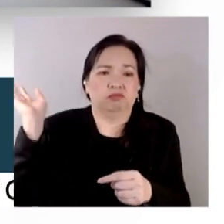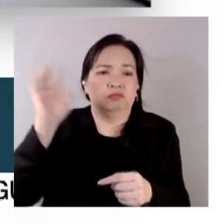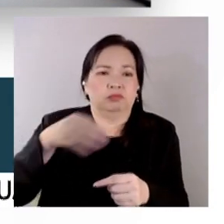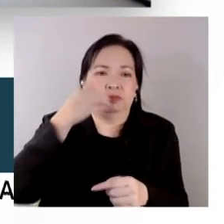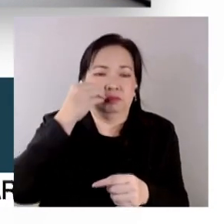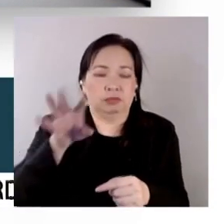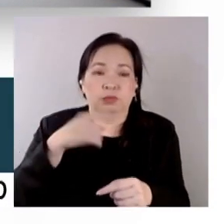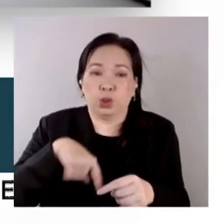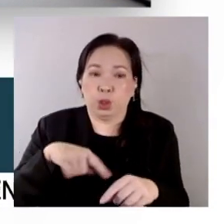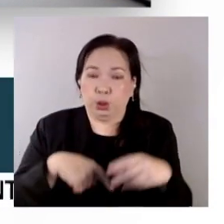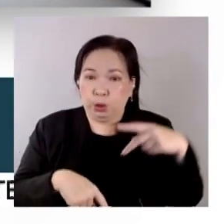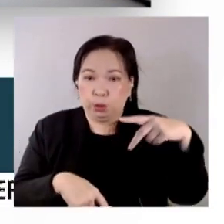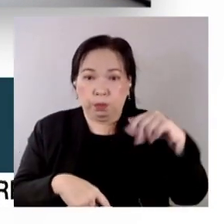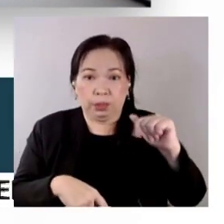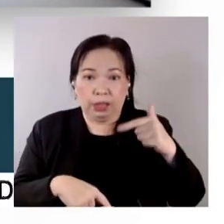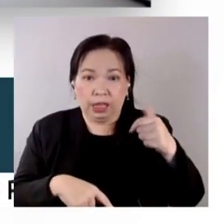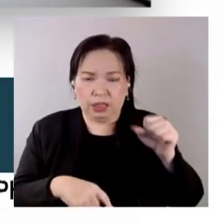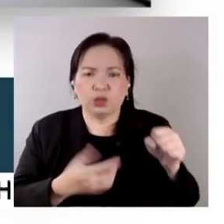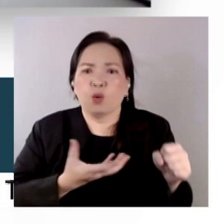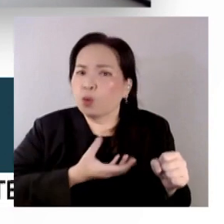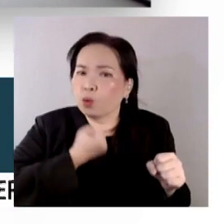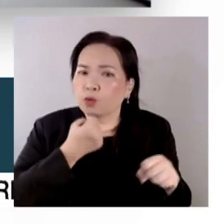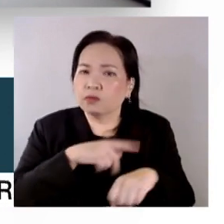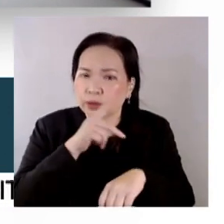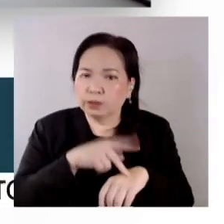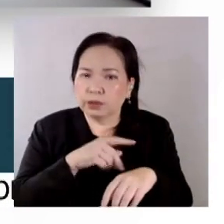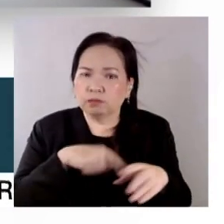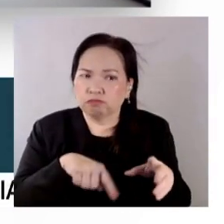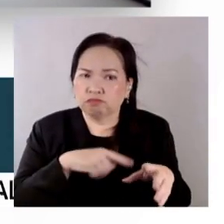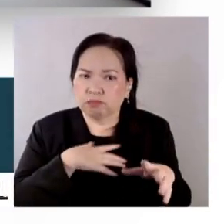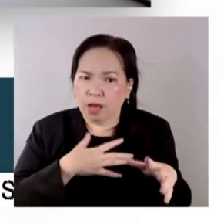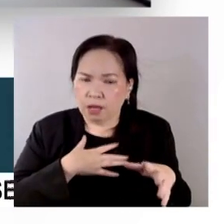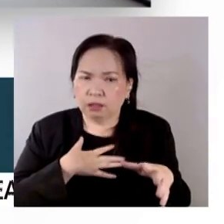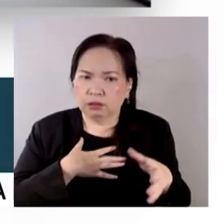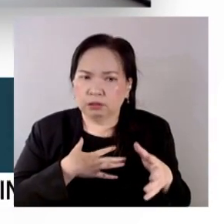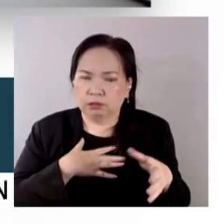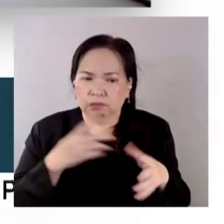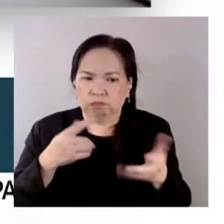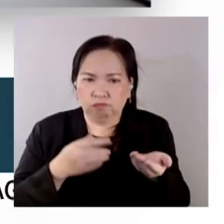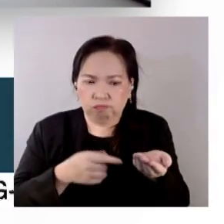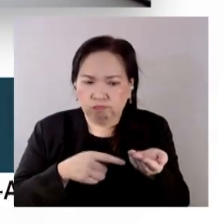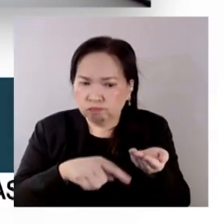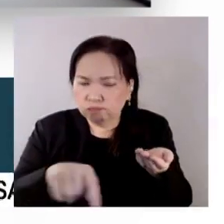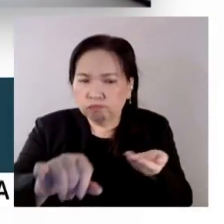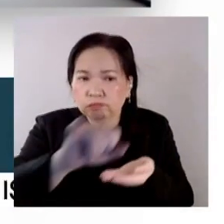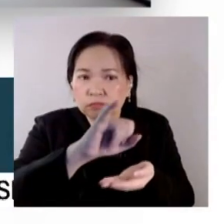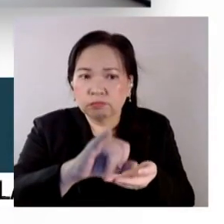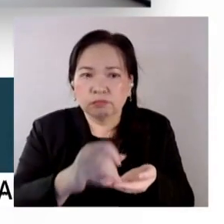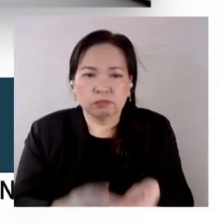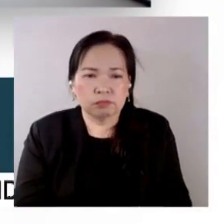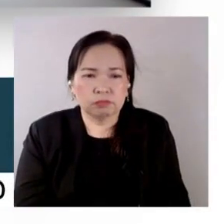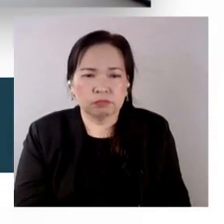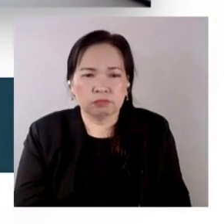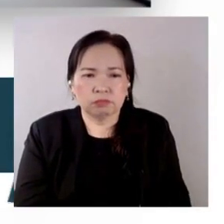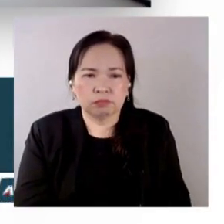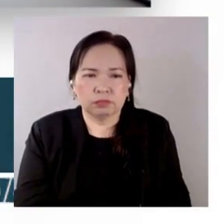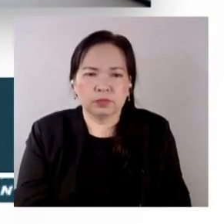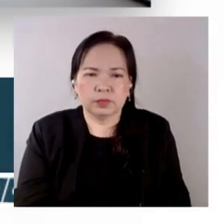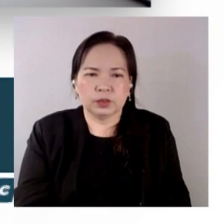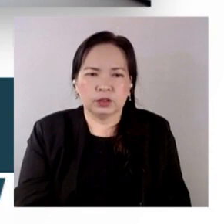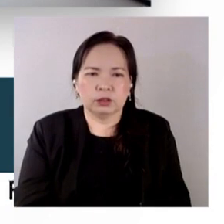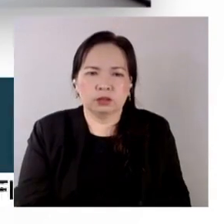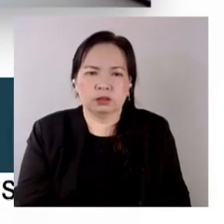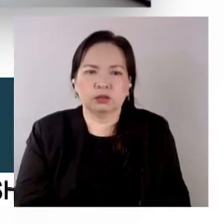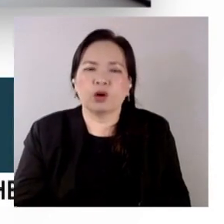nautical miles sa territorial. Hindi sir, dahil tayo po ay may deep sa territorial sea natin dito sa